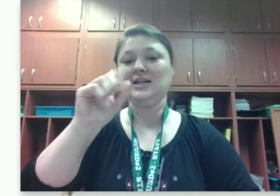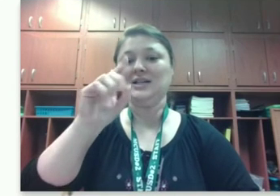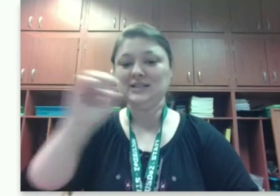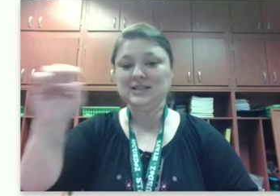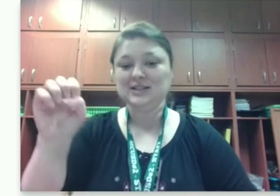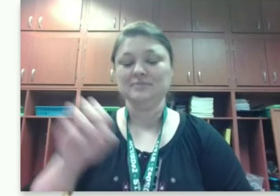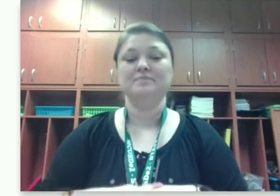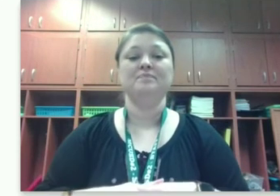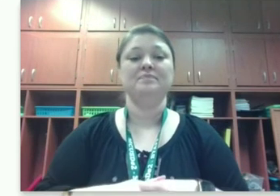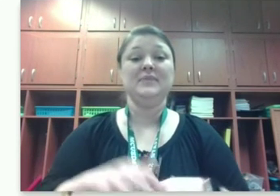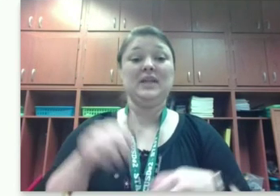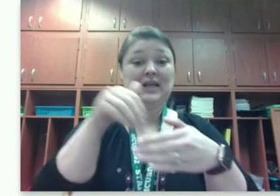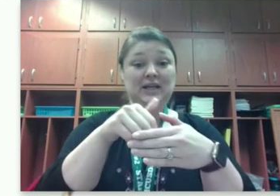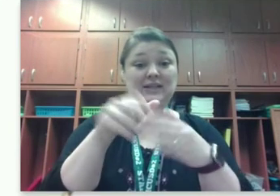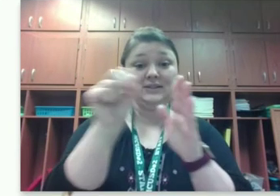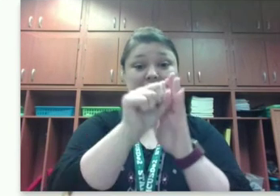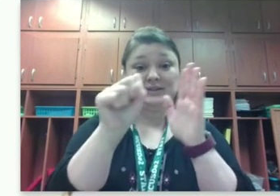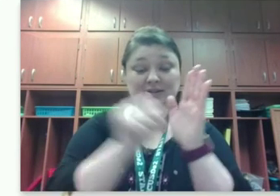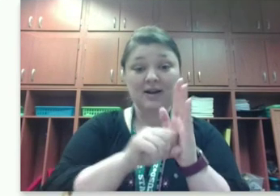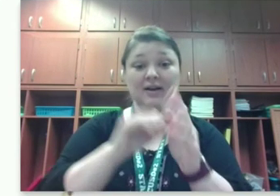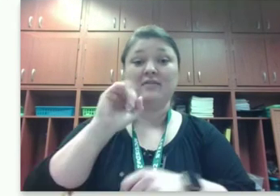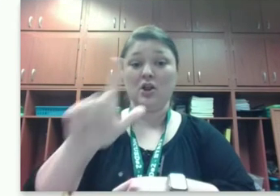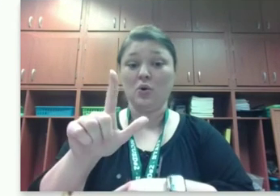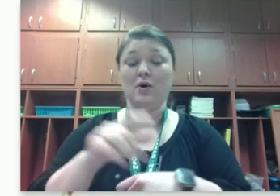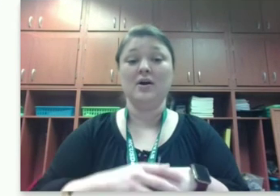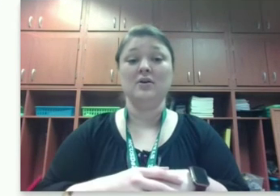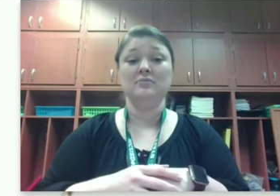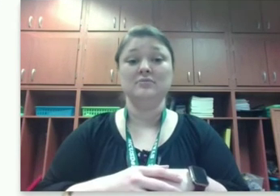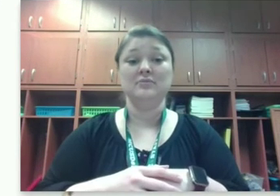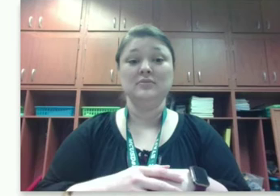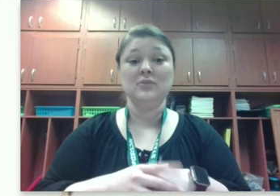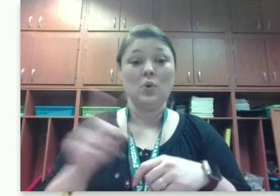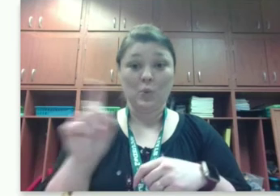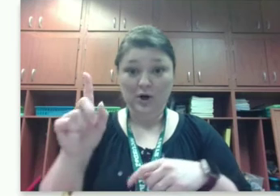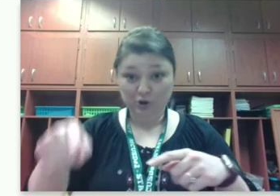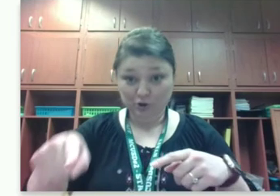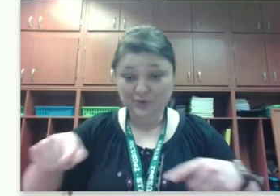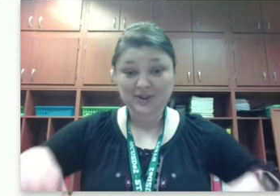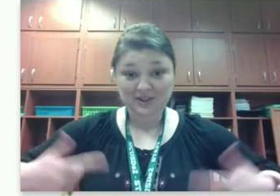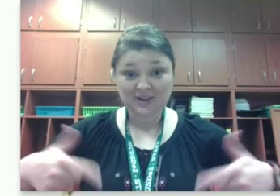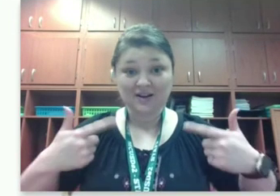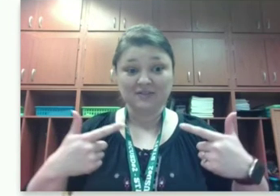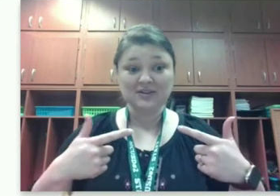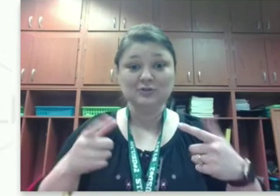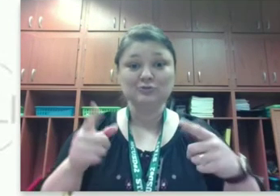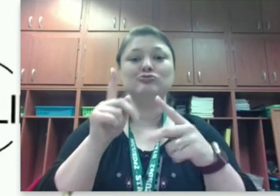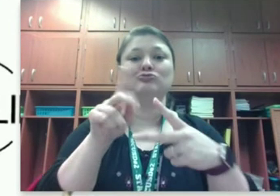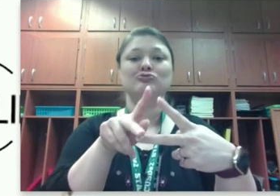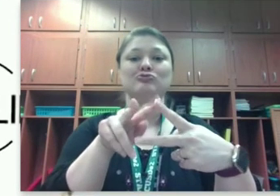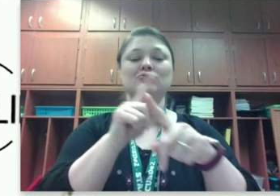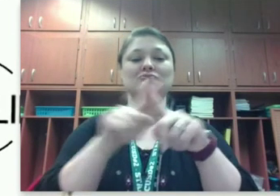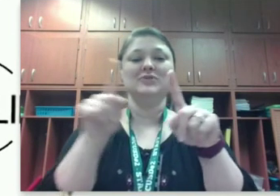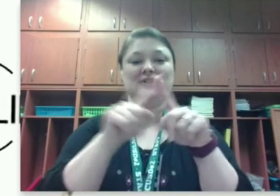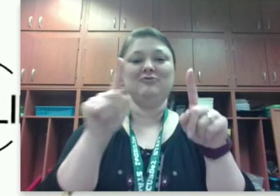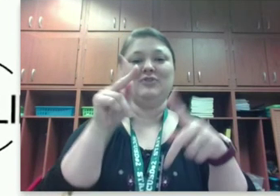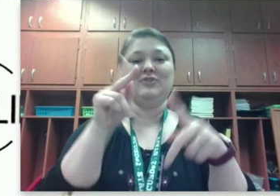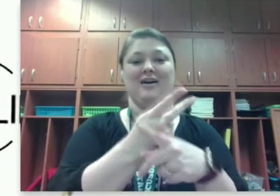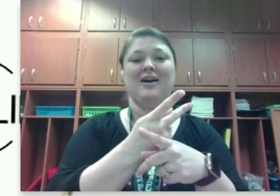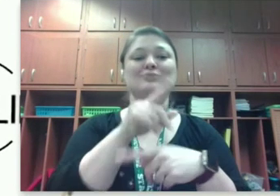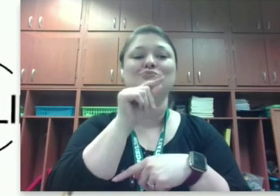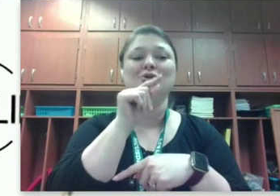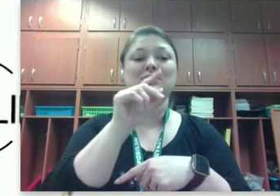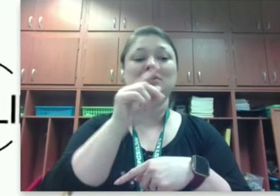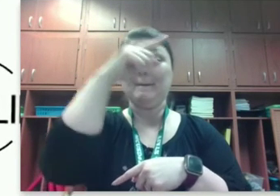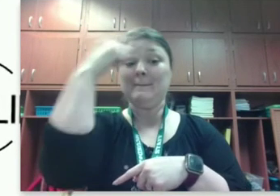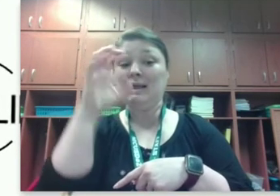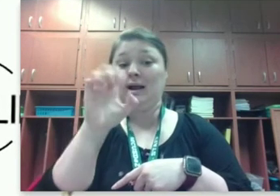In Illinois, there are two species of chickadees, the black-capped chickadee and the Carolina chickadee. They're very hard